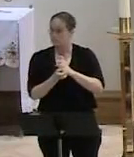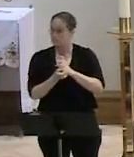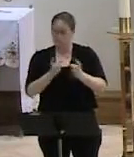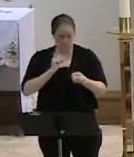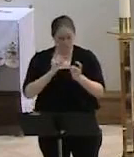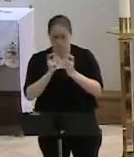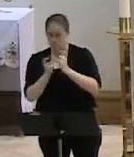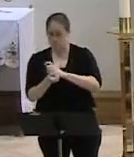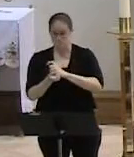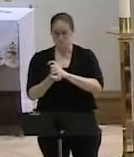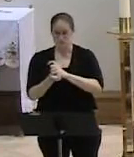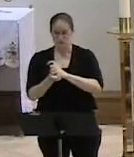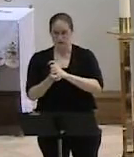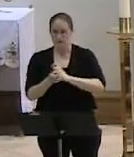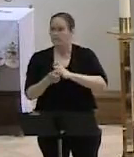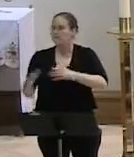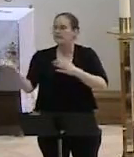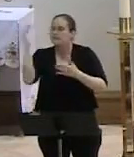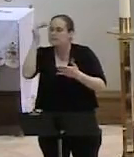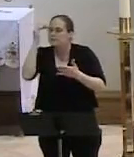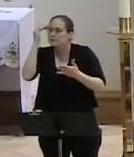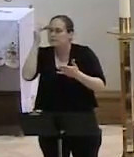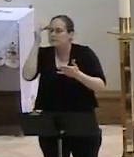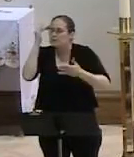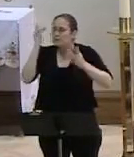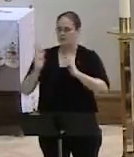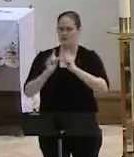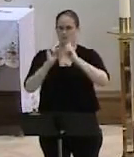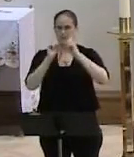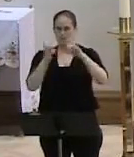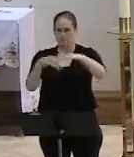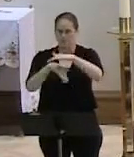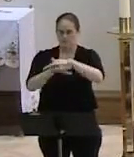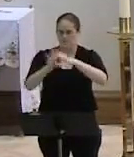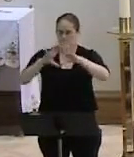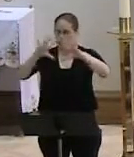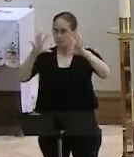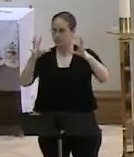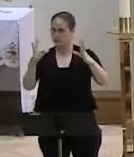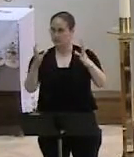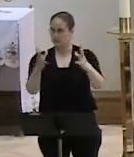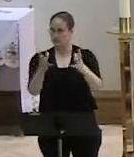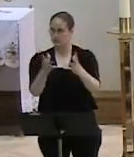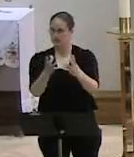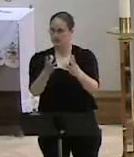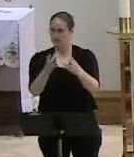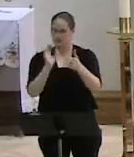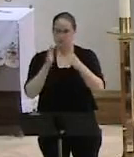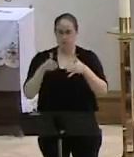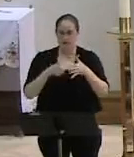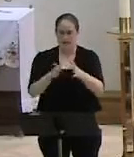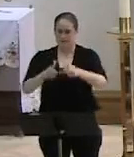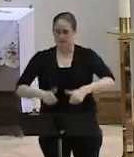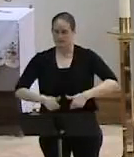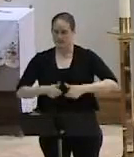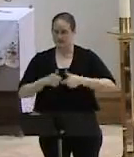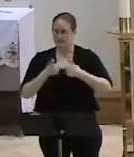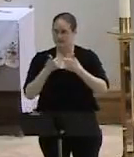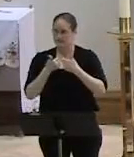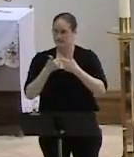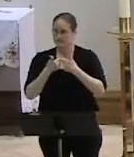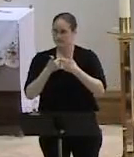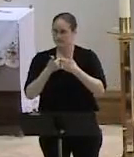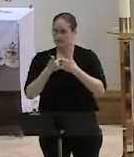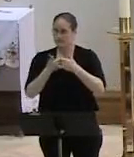changed in a way that they knew that they could go out to make those way in their life, but God would always